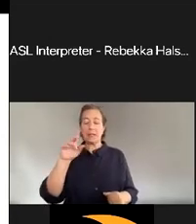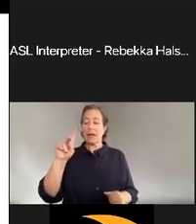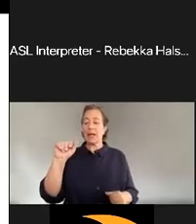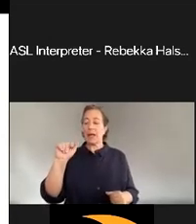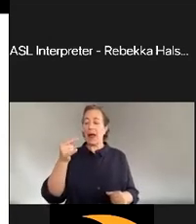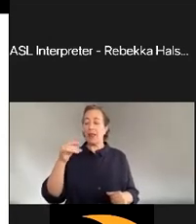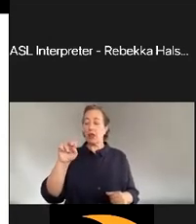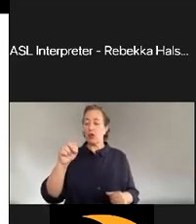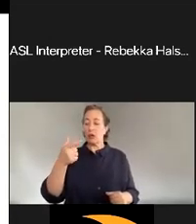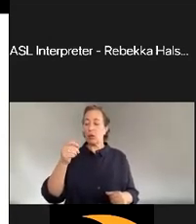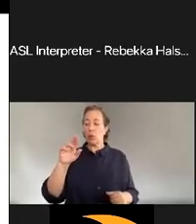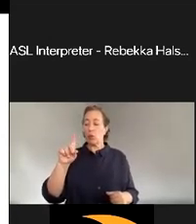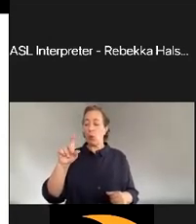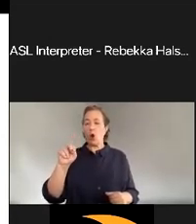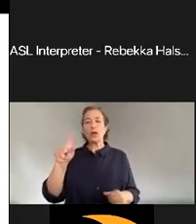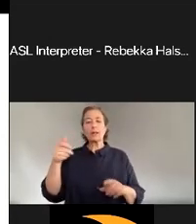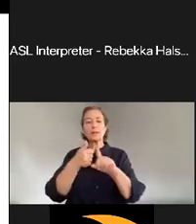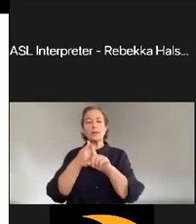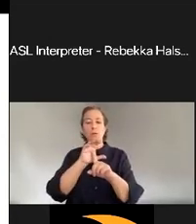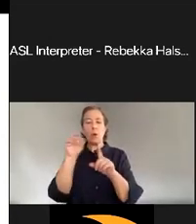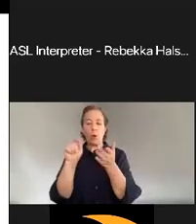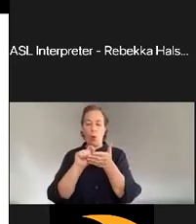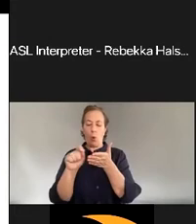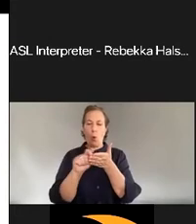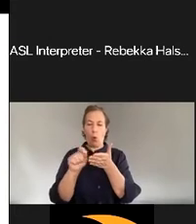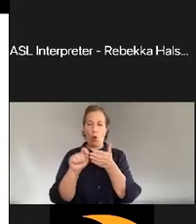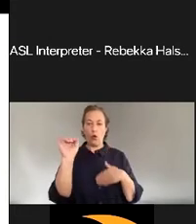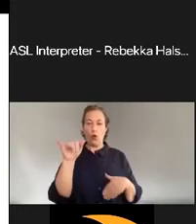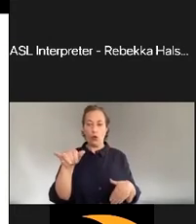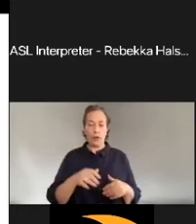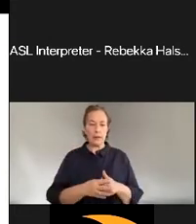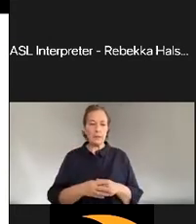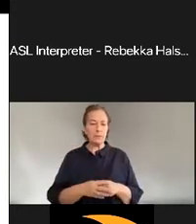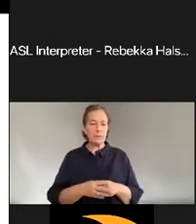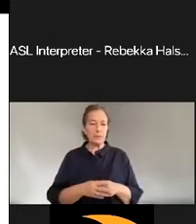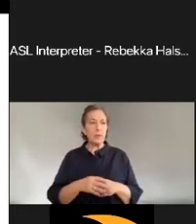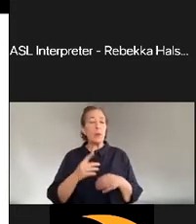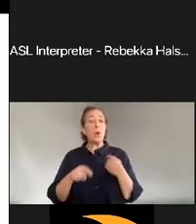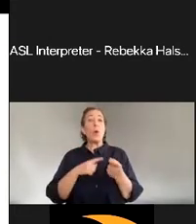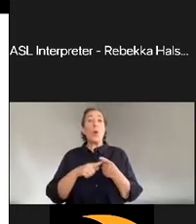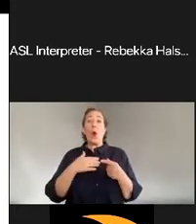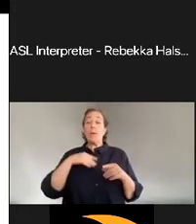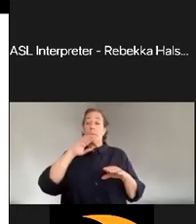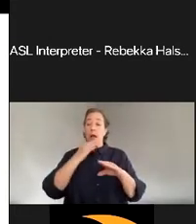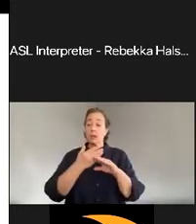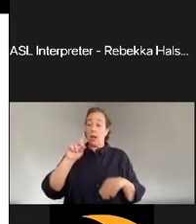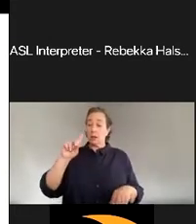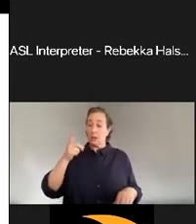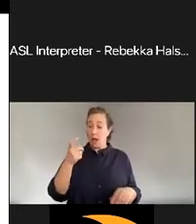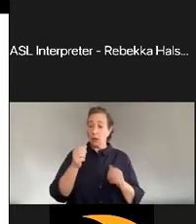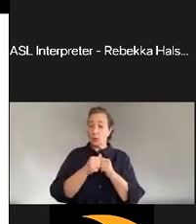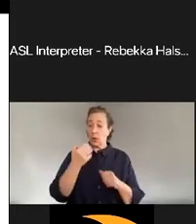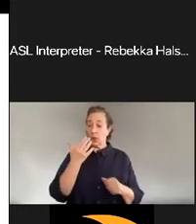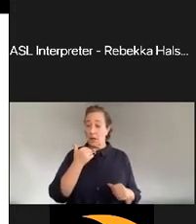heard from, was actually one of the co-authors on that piece. And I'll tell you, when my son was diagnosed with diabetes in college, this